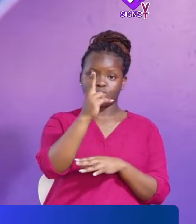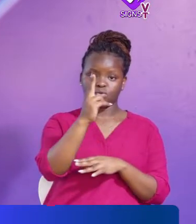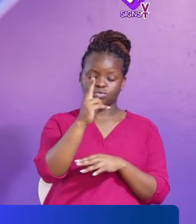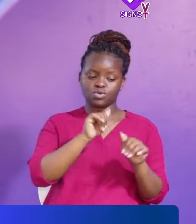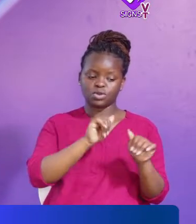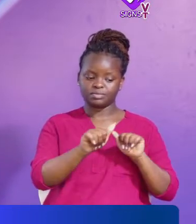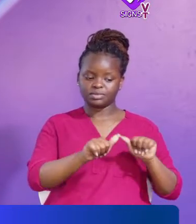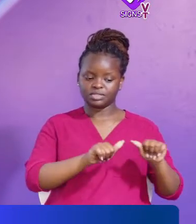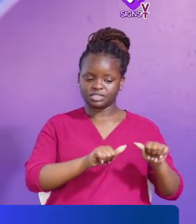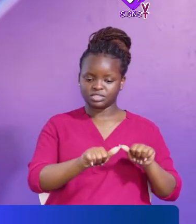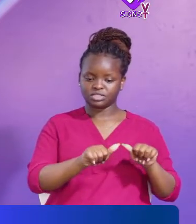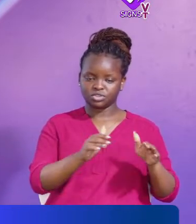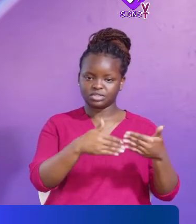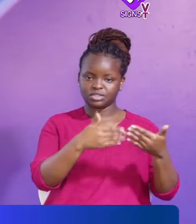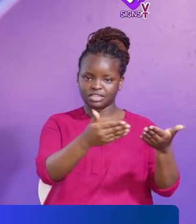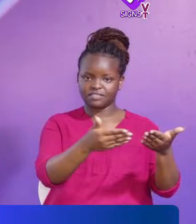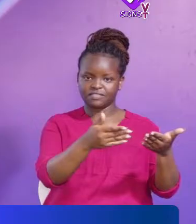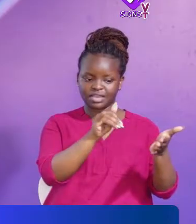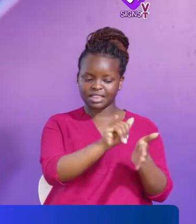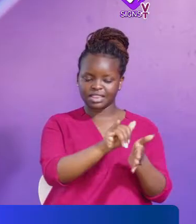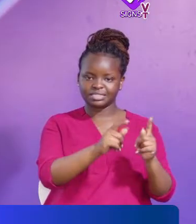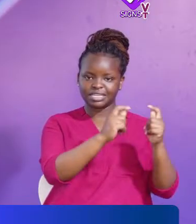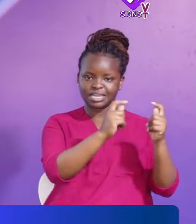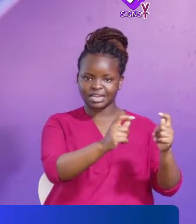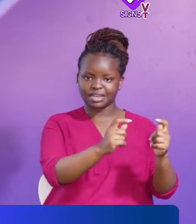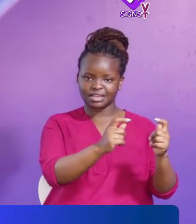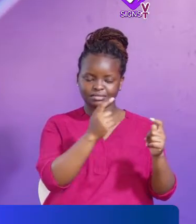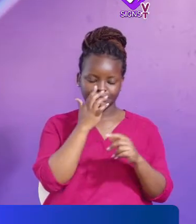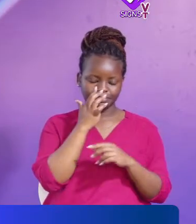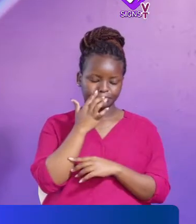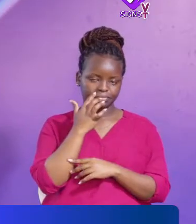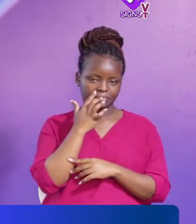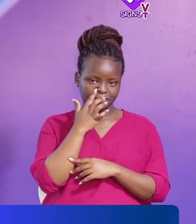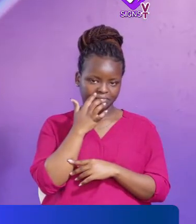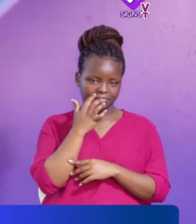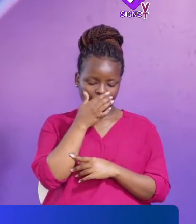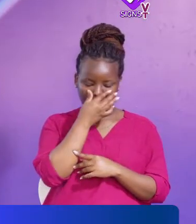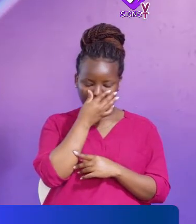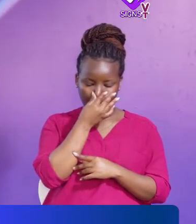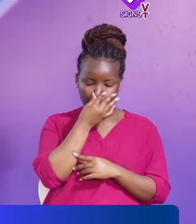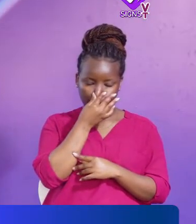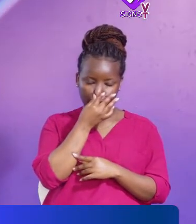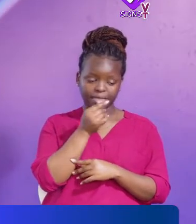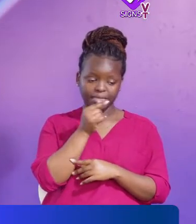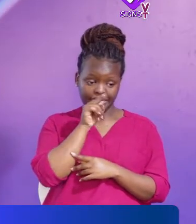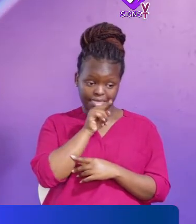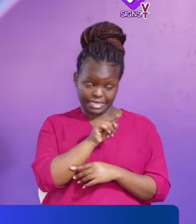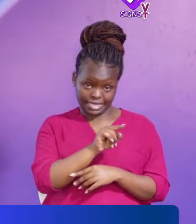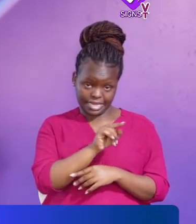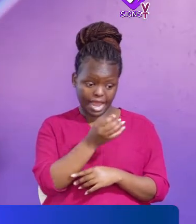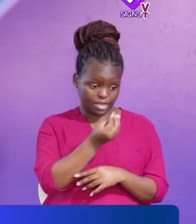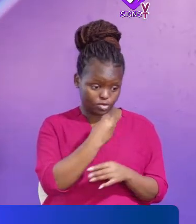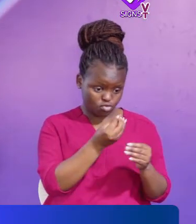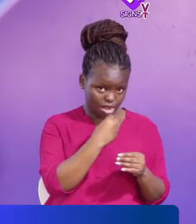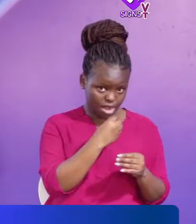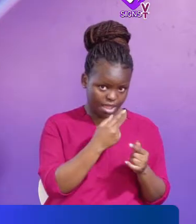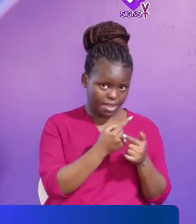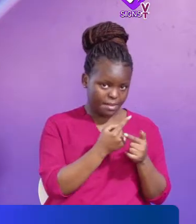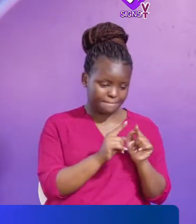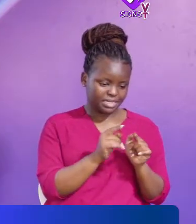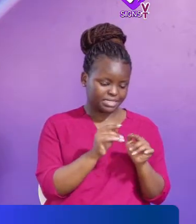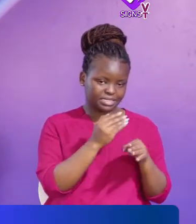administration was awarding that tender, basically hakukula na wenzake, yeye alikula lakini yeye ndiye